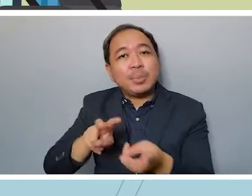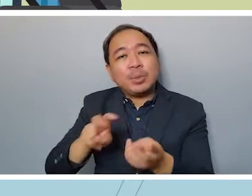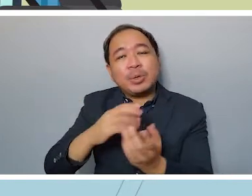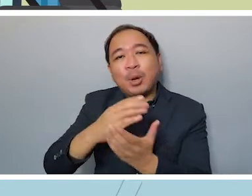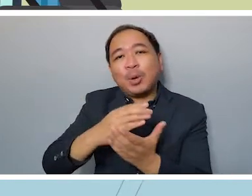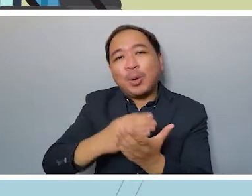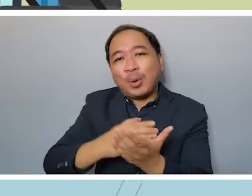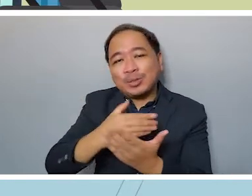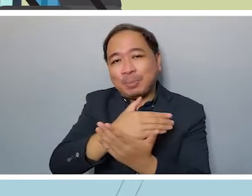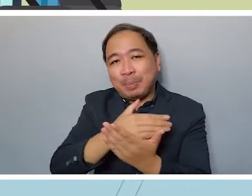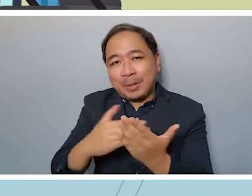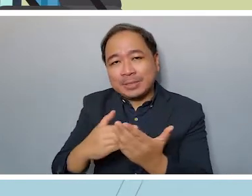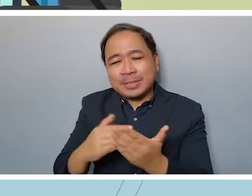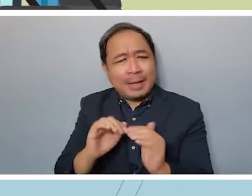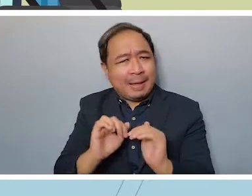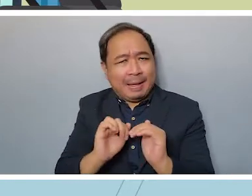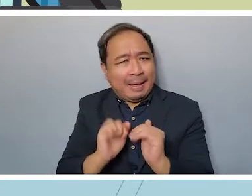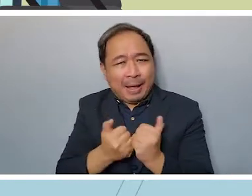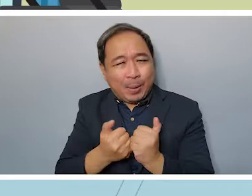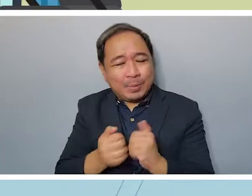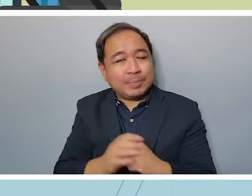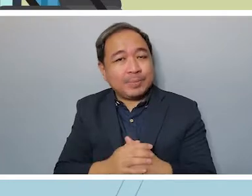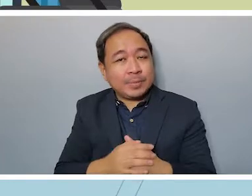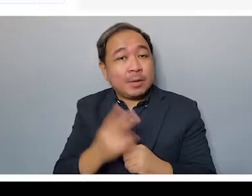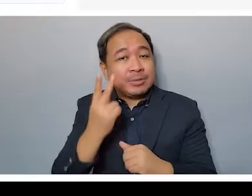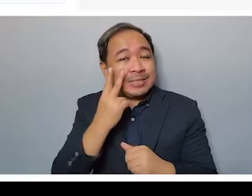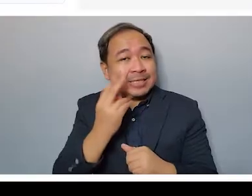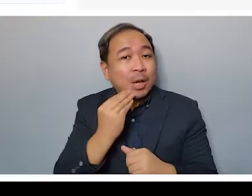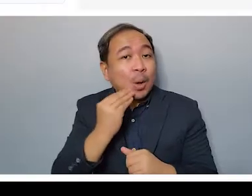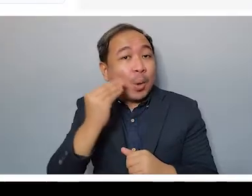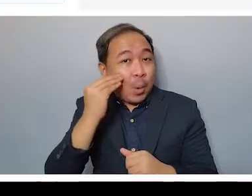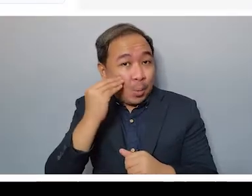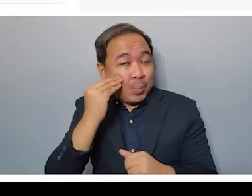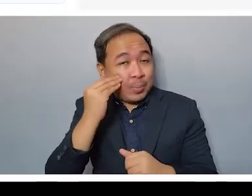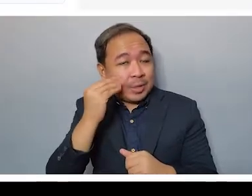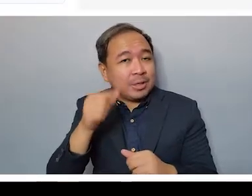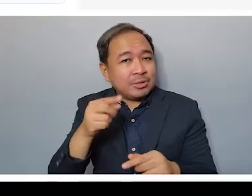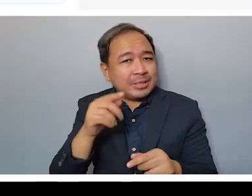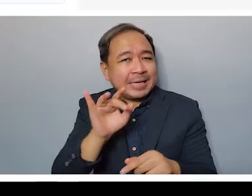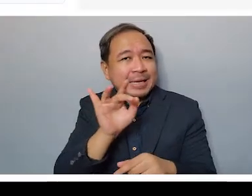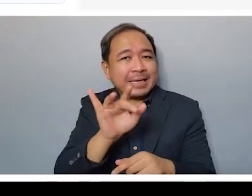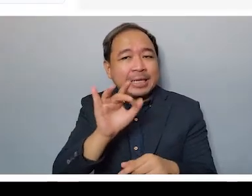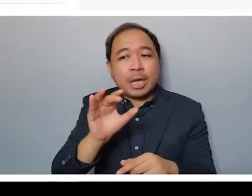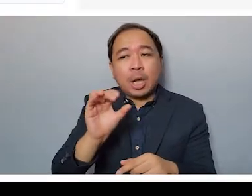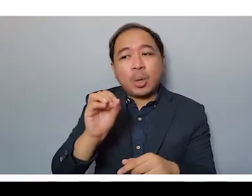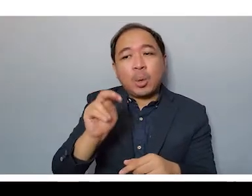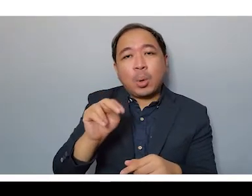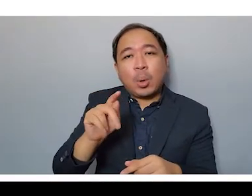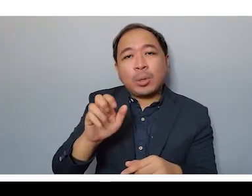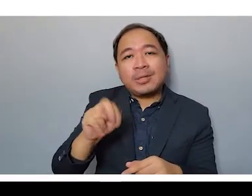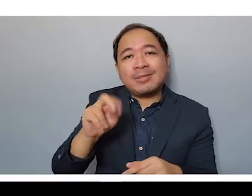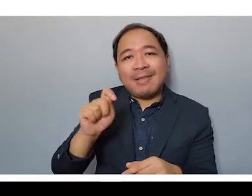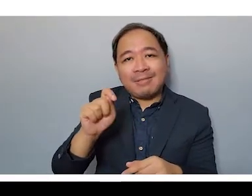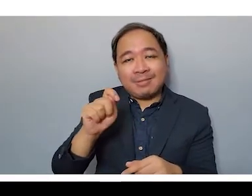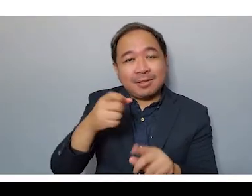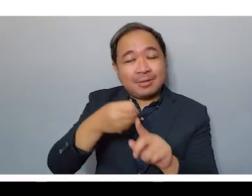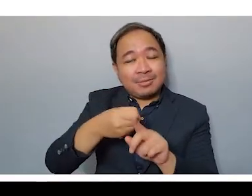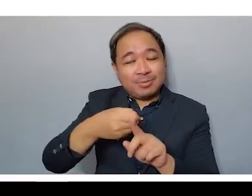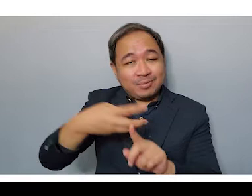importing course packages here's how to do it in the course homepage go to content